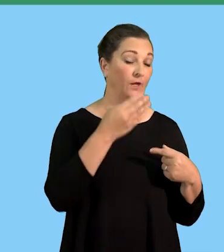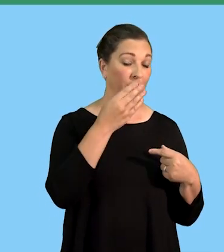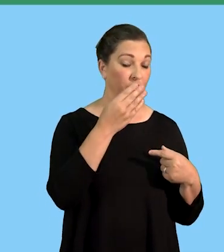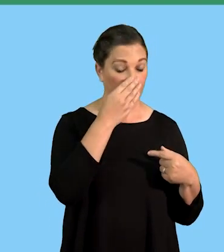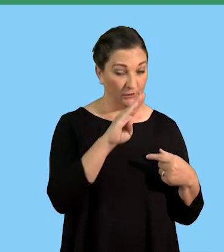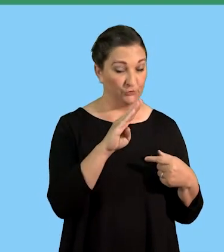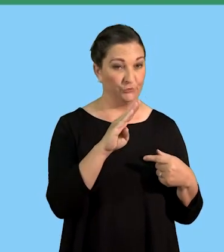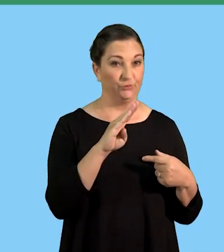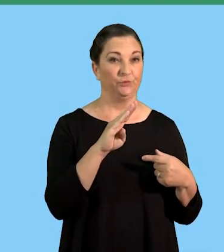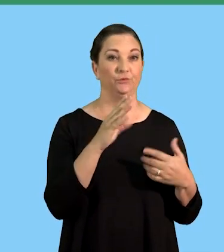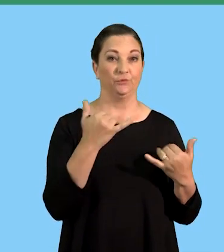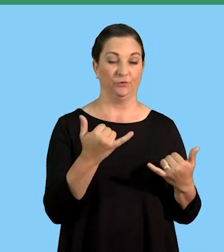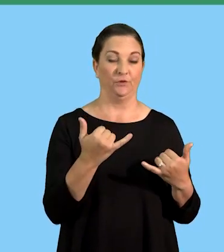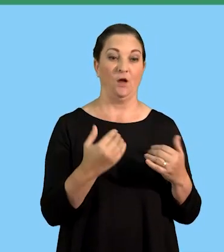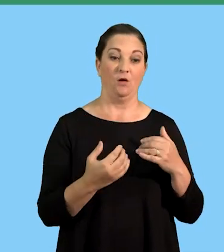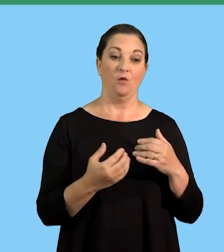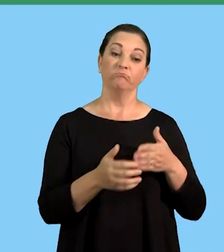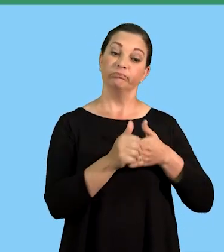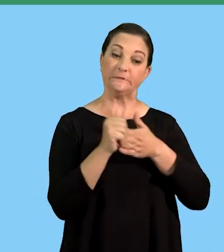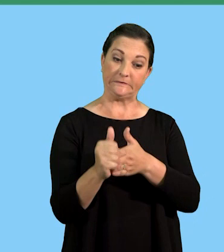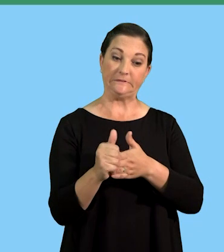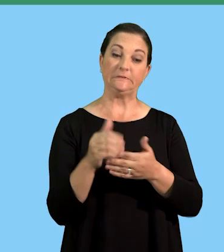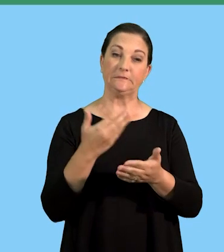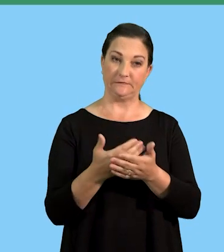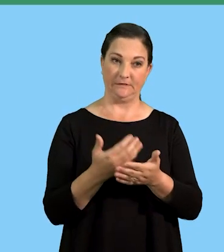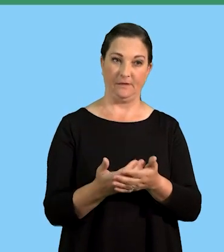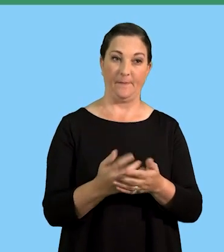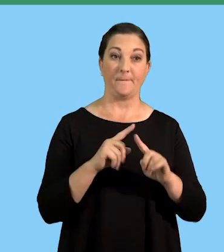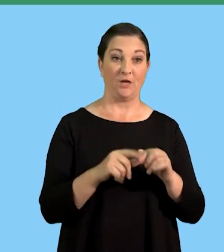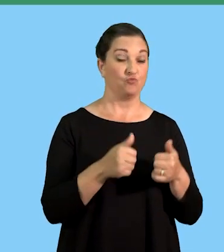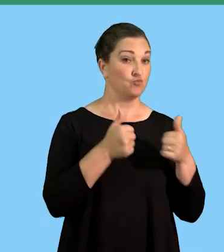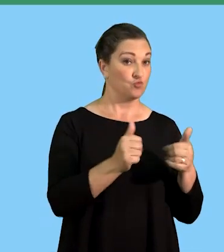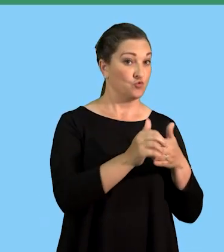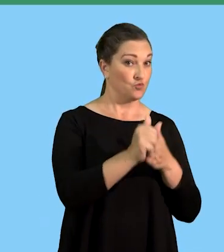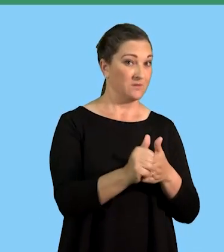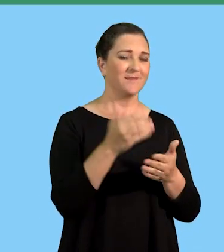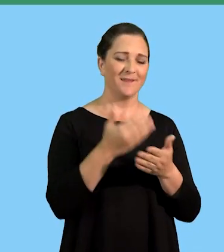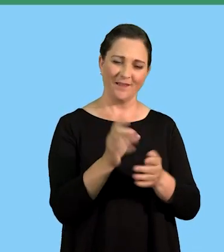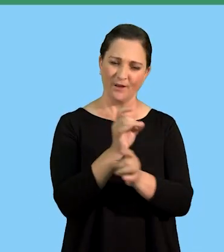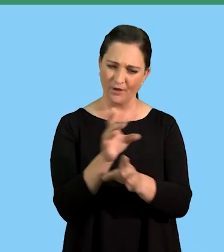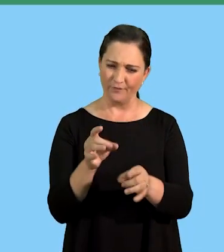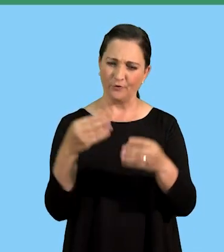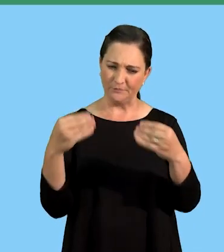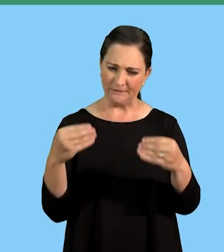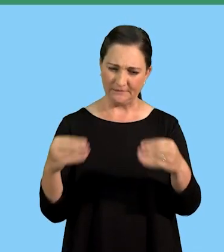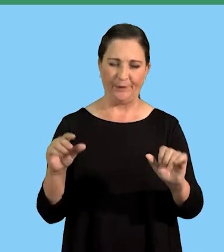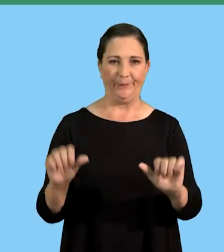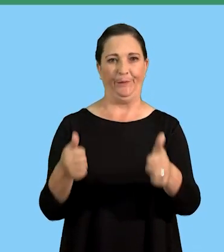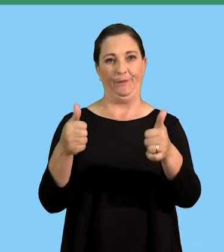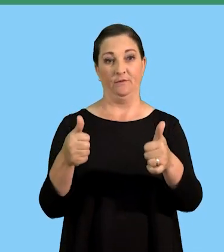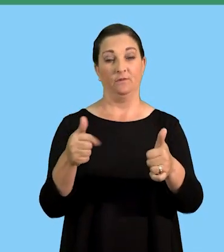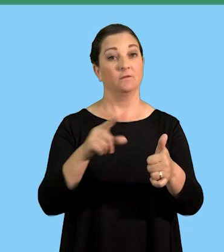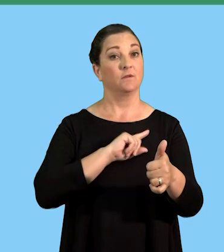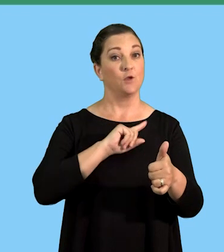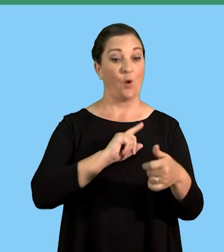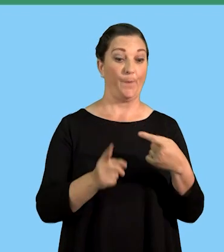attitude releases the leadership potential. A good attitude can influence the success of the business, because as a leader, you're going